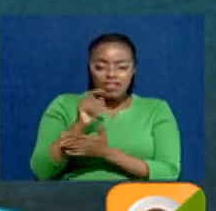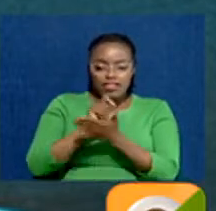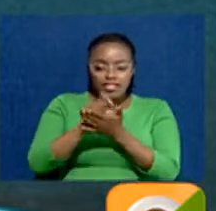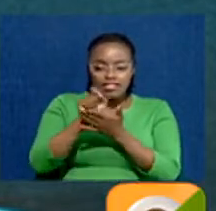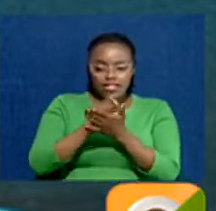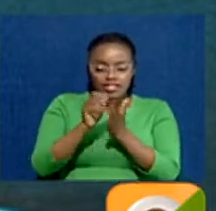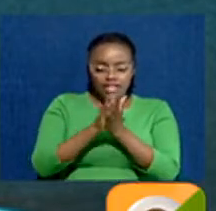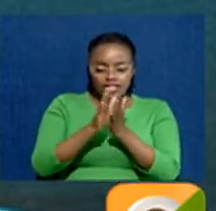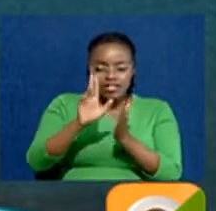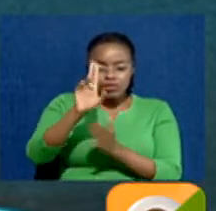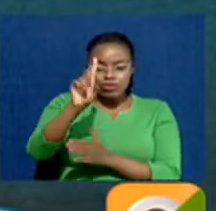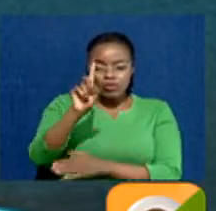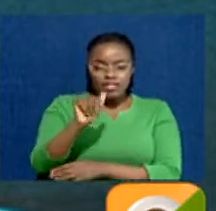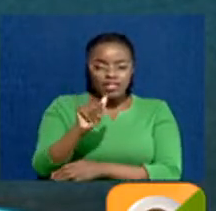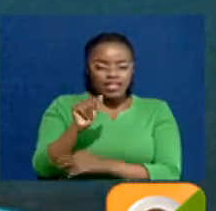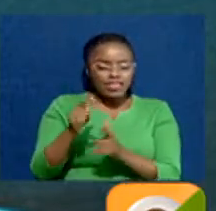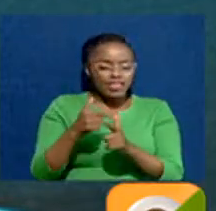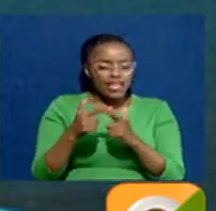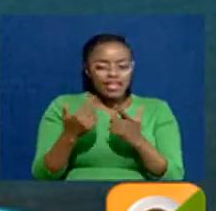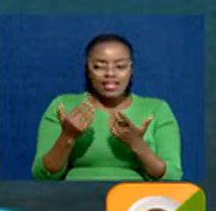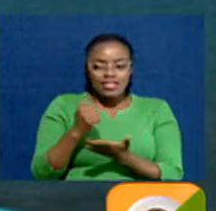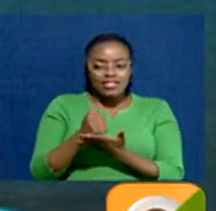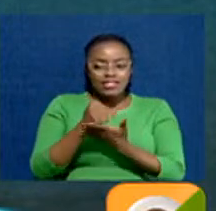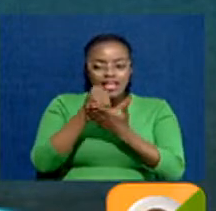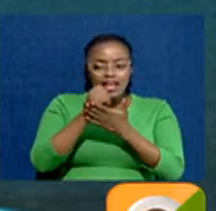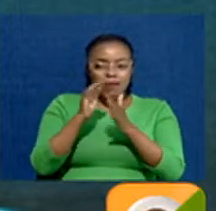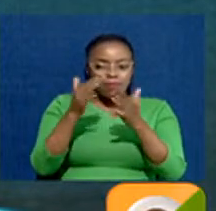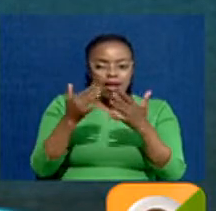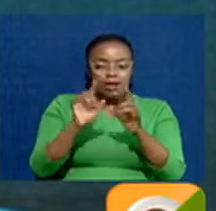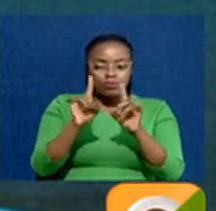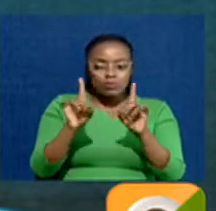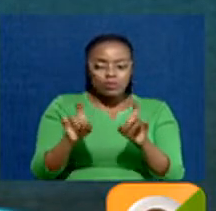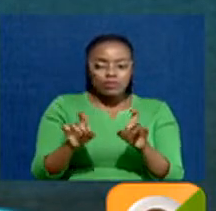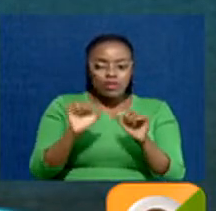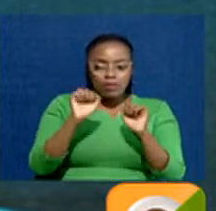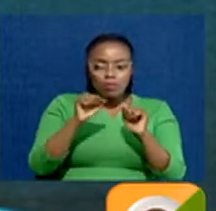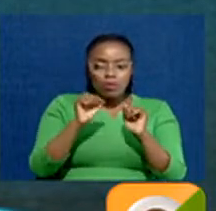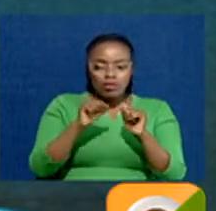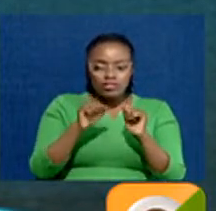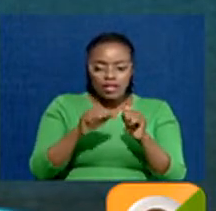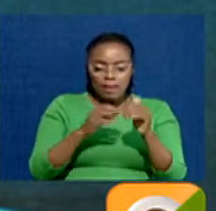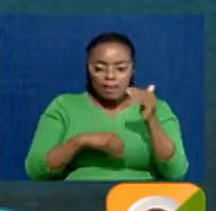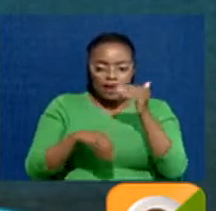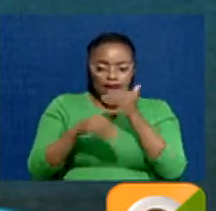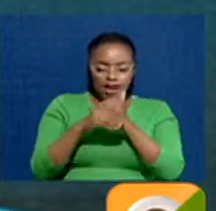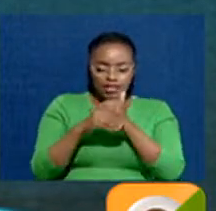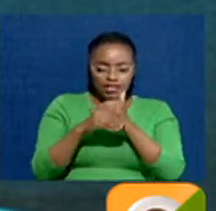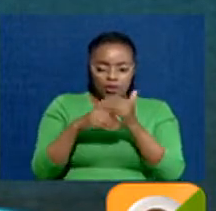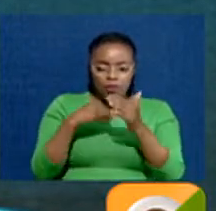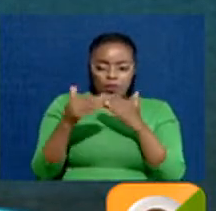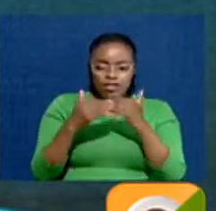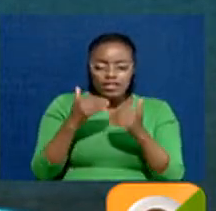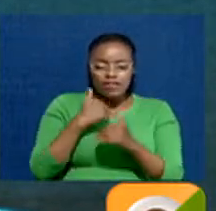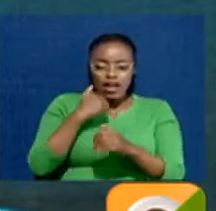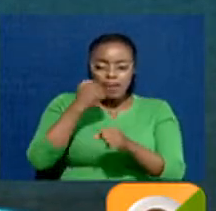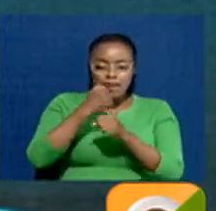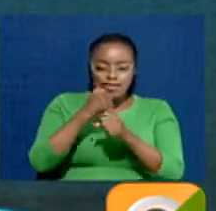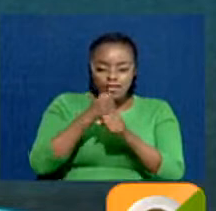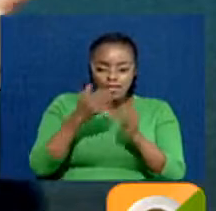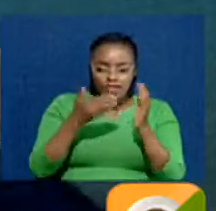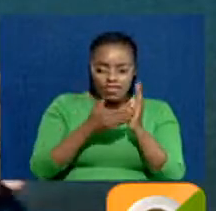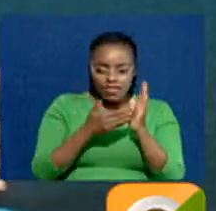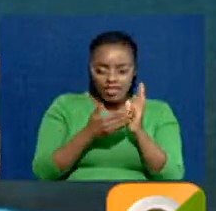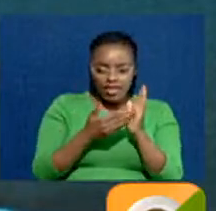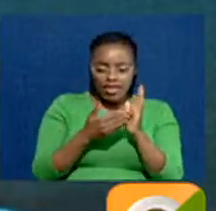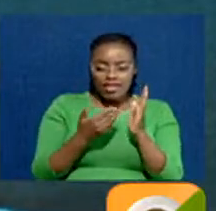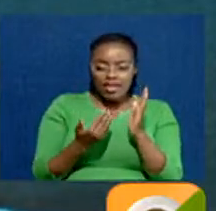General in cabinet would add what value that was already not there with having